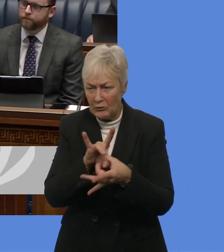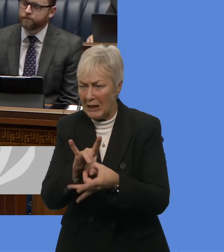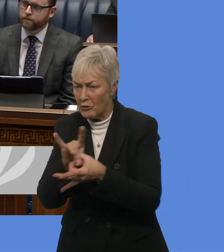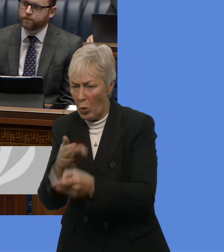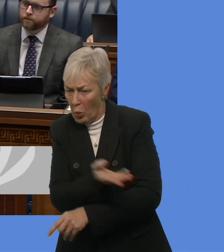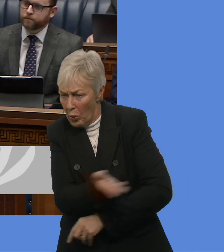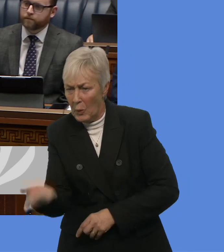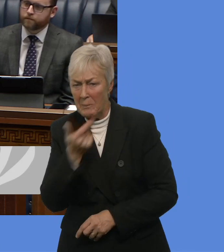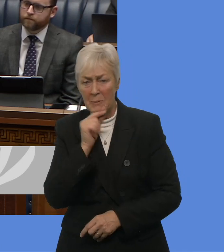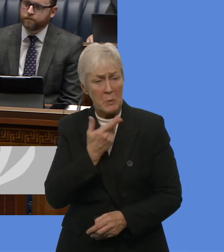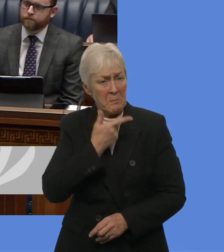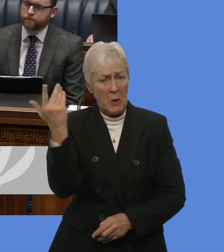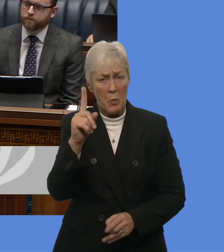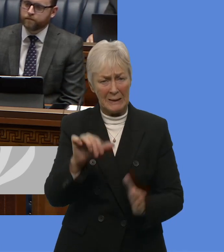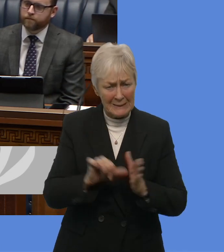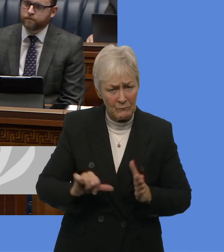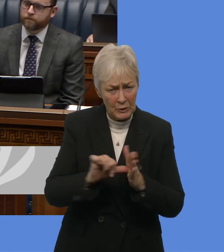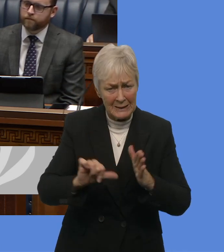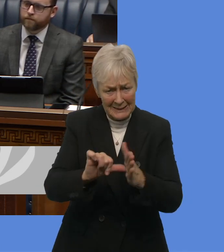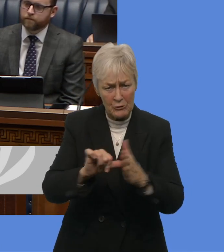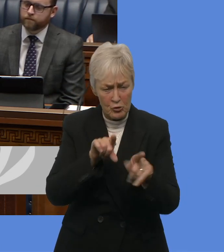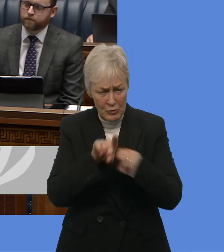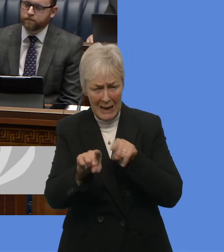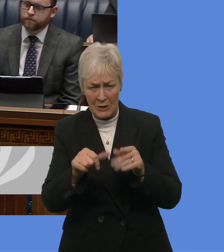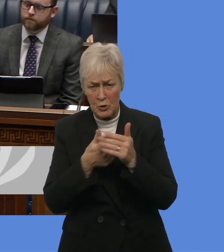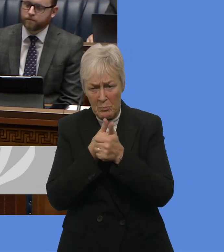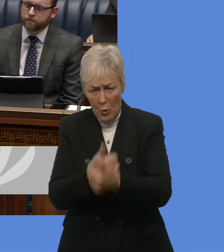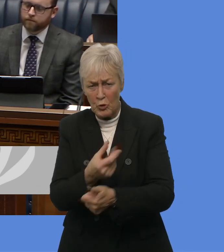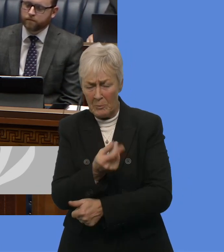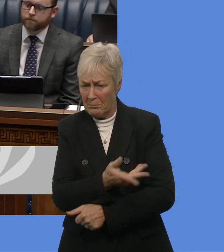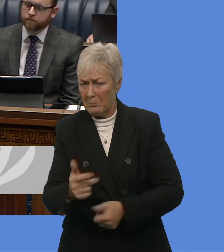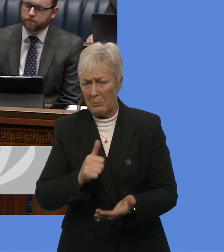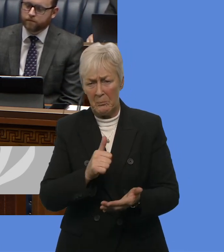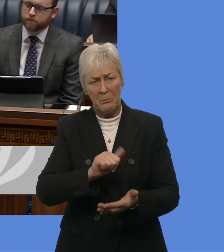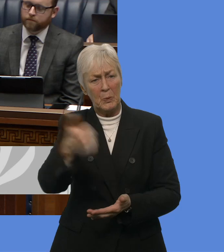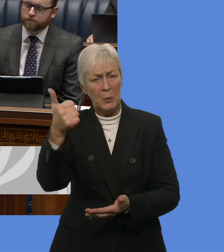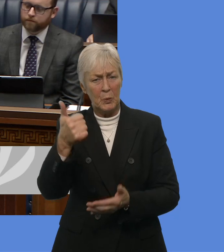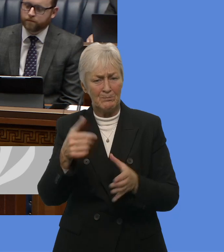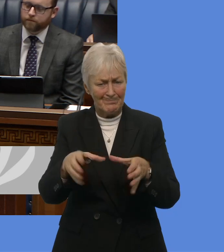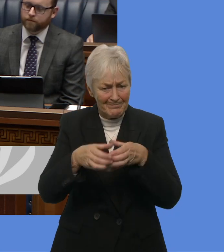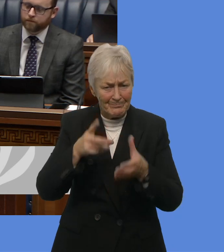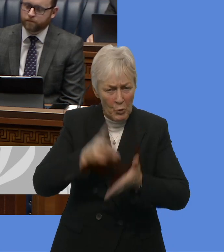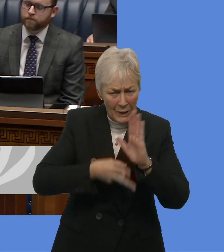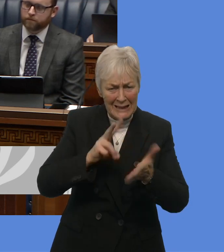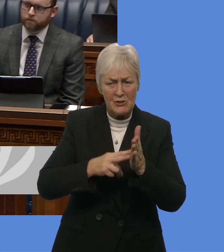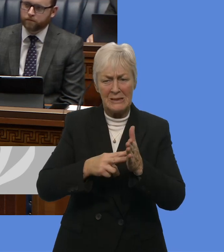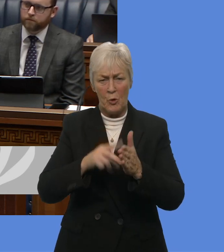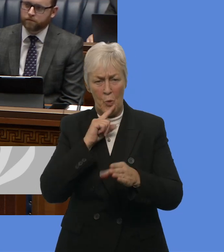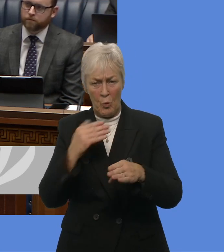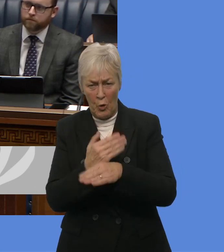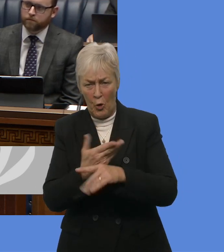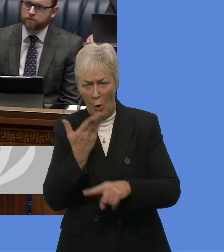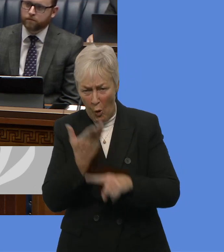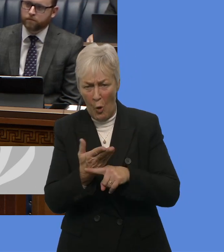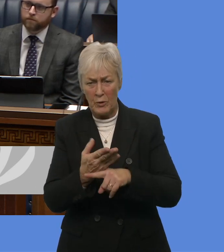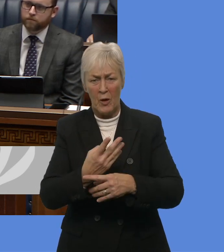how difficult it is, and we have a determination to support those fantastic organisations and agencies that are working on that